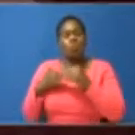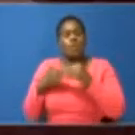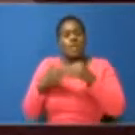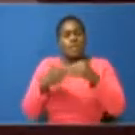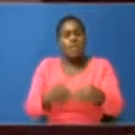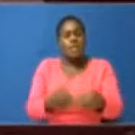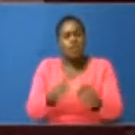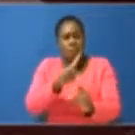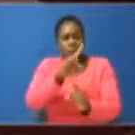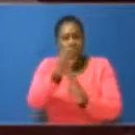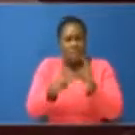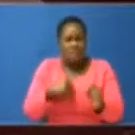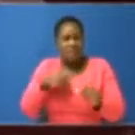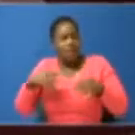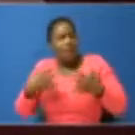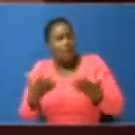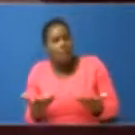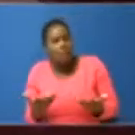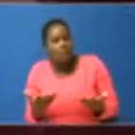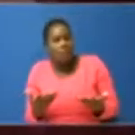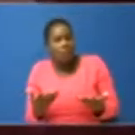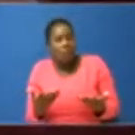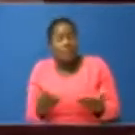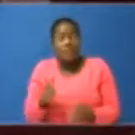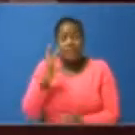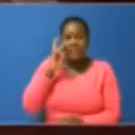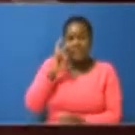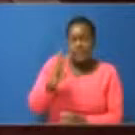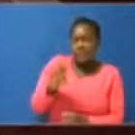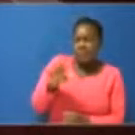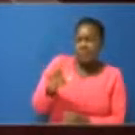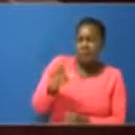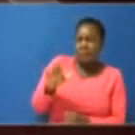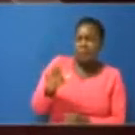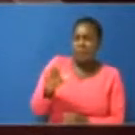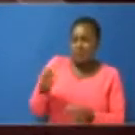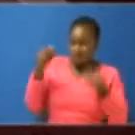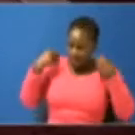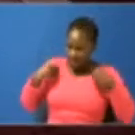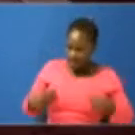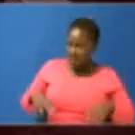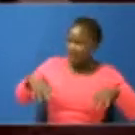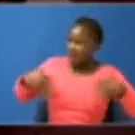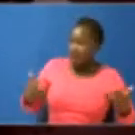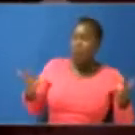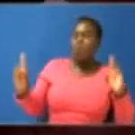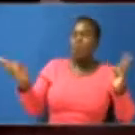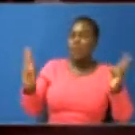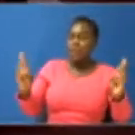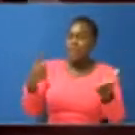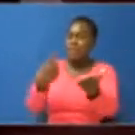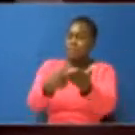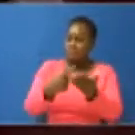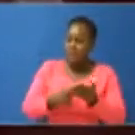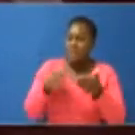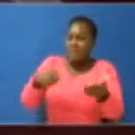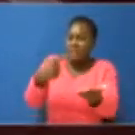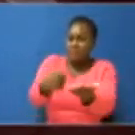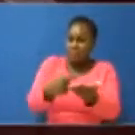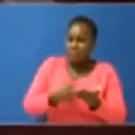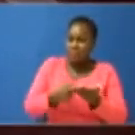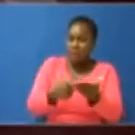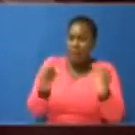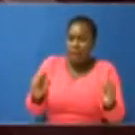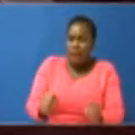initial questions how do they feel looking at how they have adorned themselves are they ready for this debate this debate will be